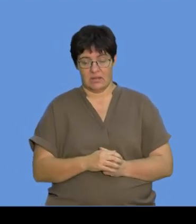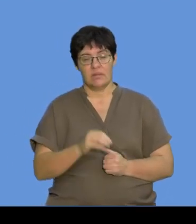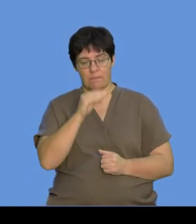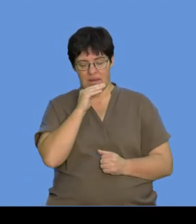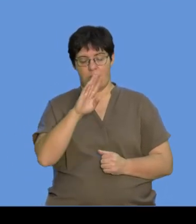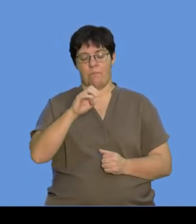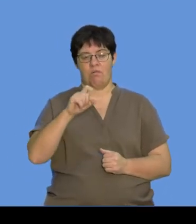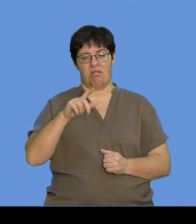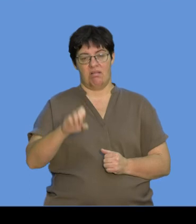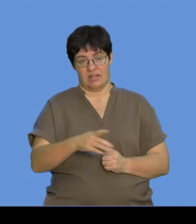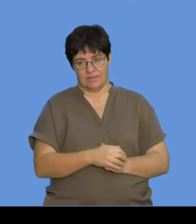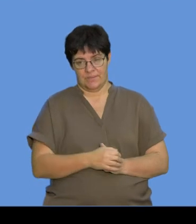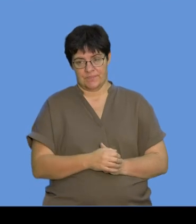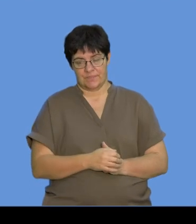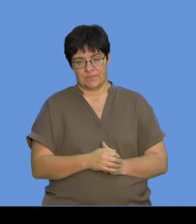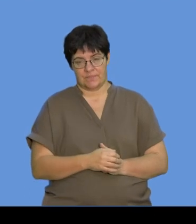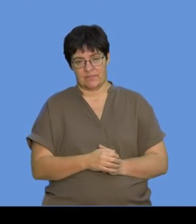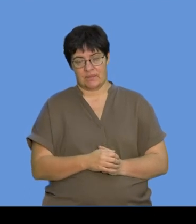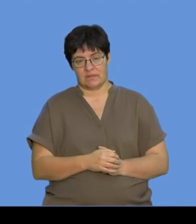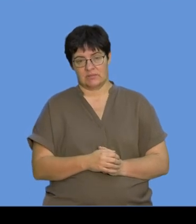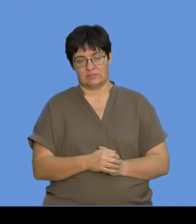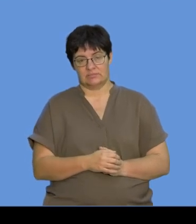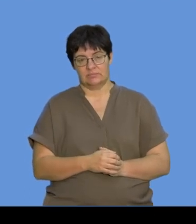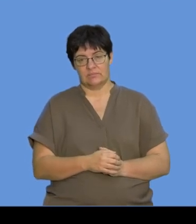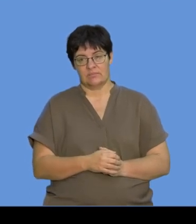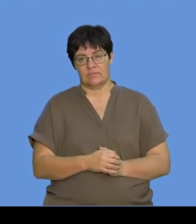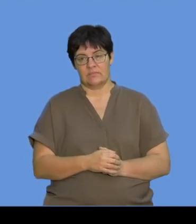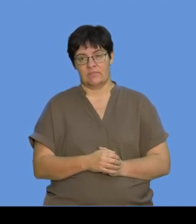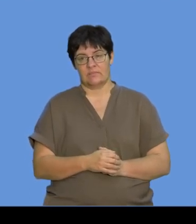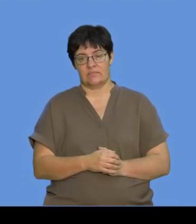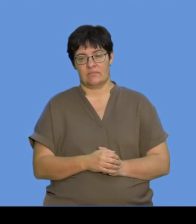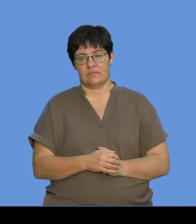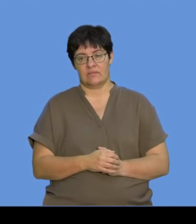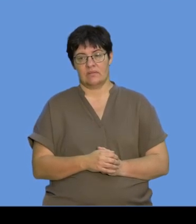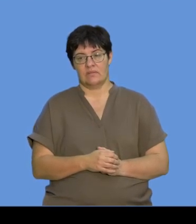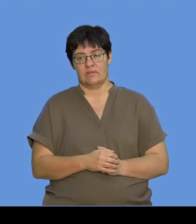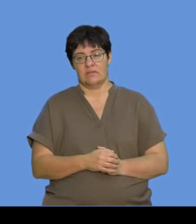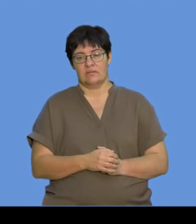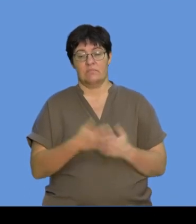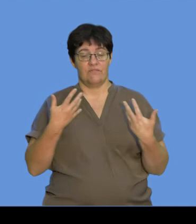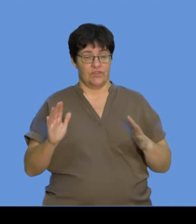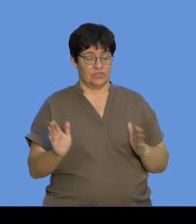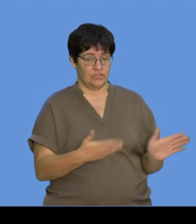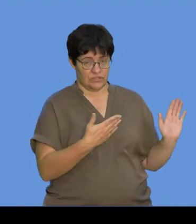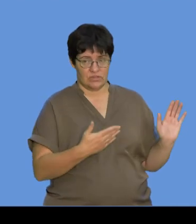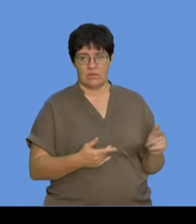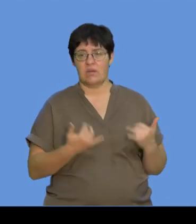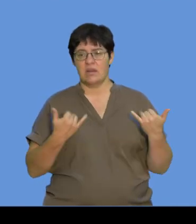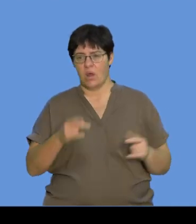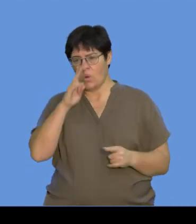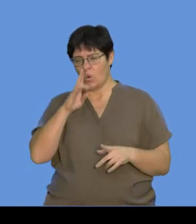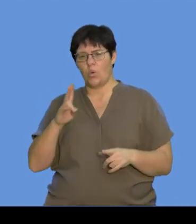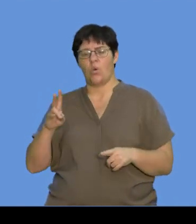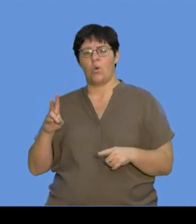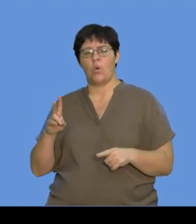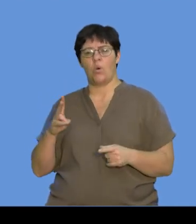okay? Right, so that's the main idea, okay? All right, having said that, let's look at practical examples.